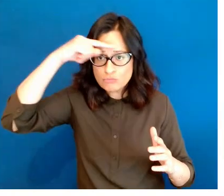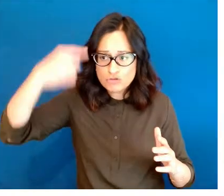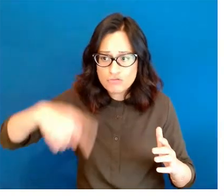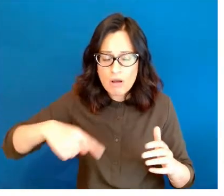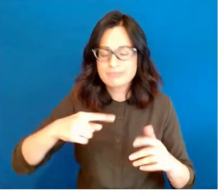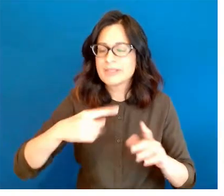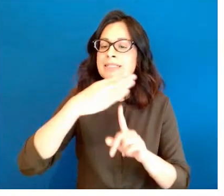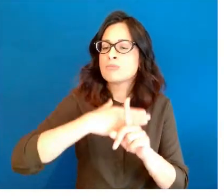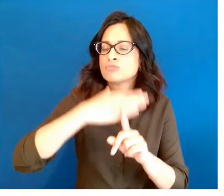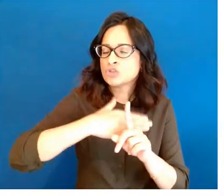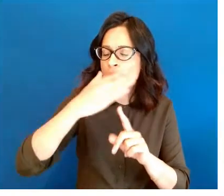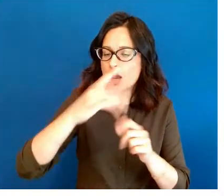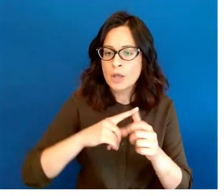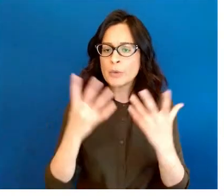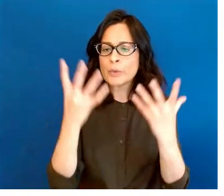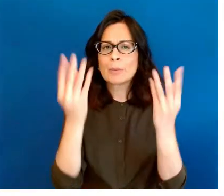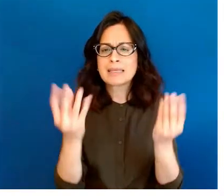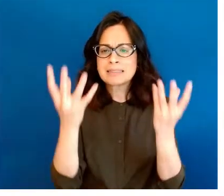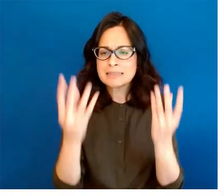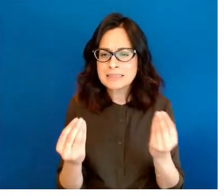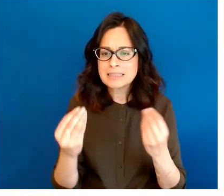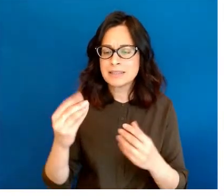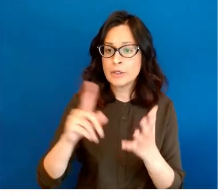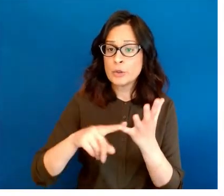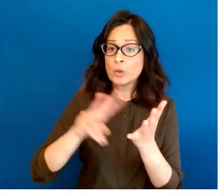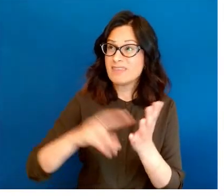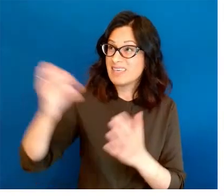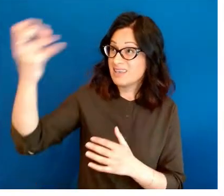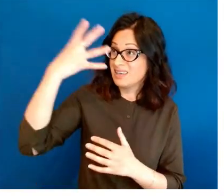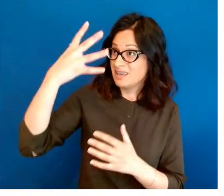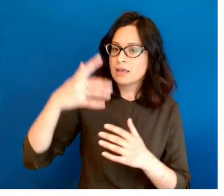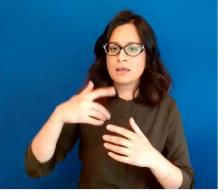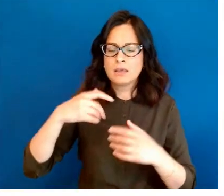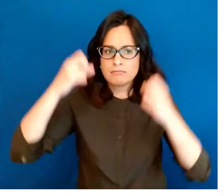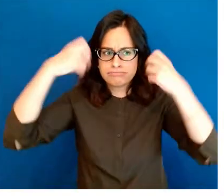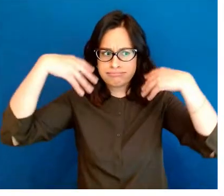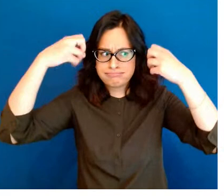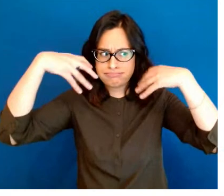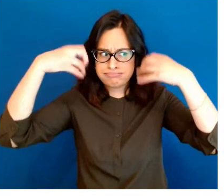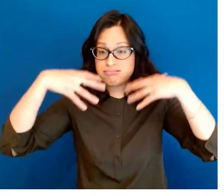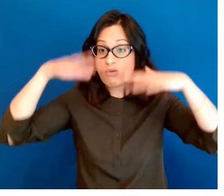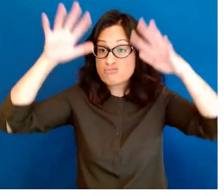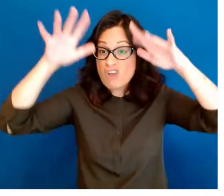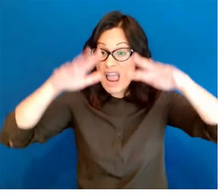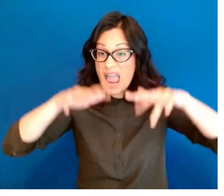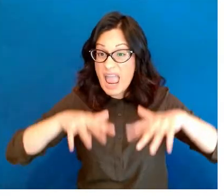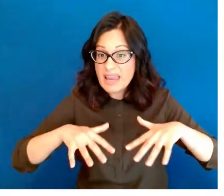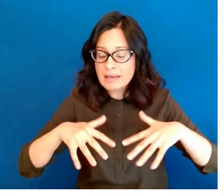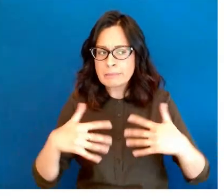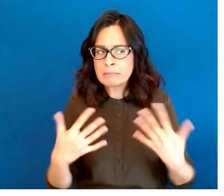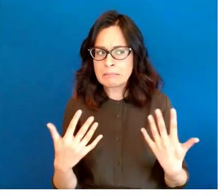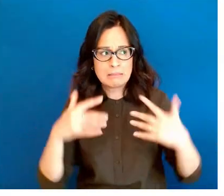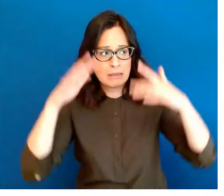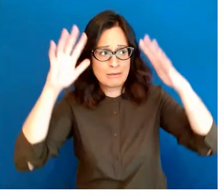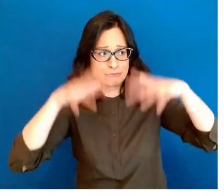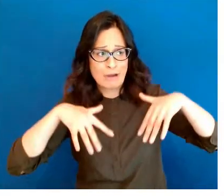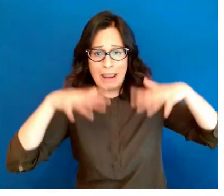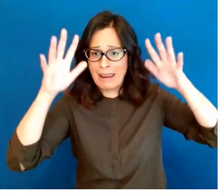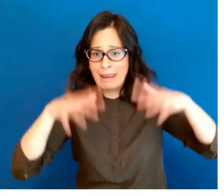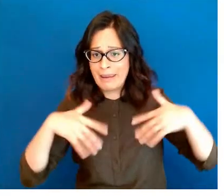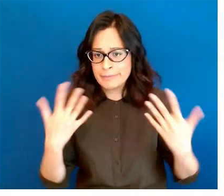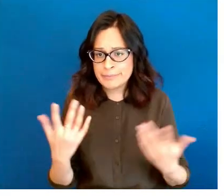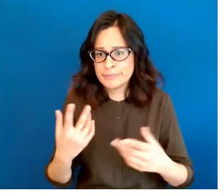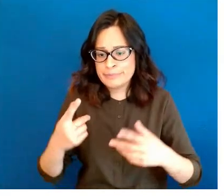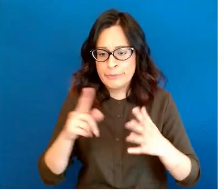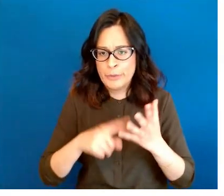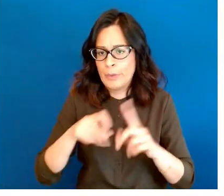UV radiation or sunlight, precipitation or rainfall, although you could argue we get rain all year round, and